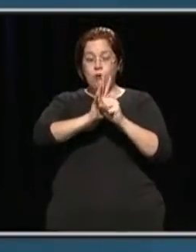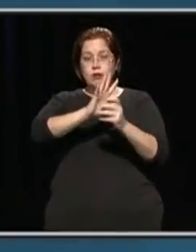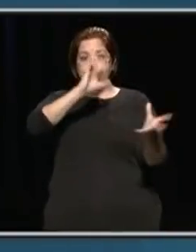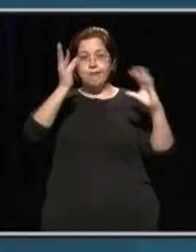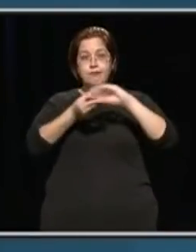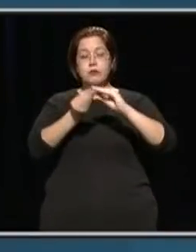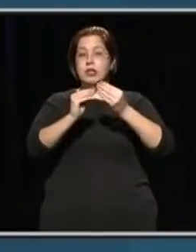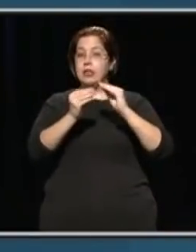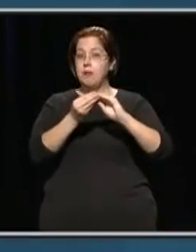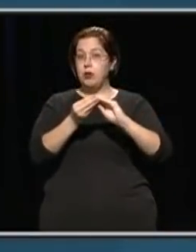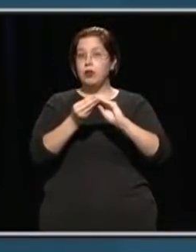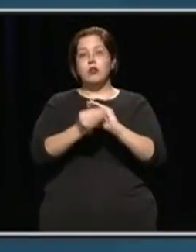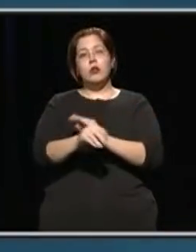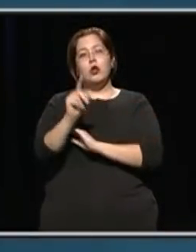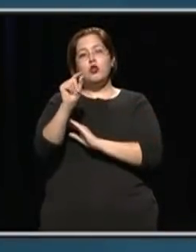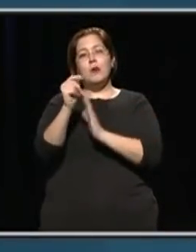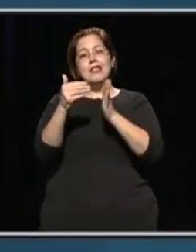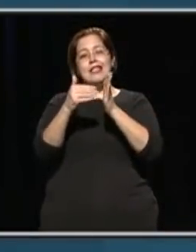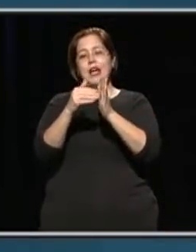number of cases to